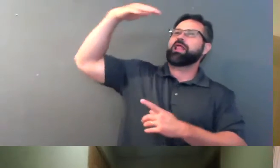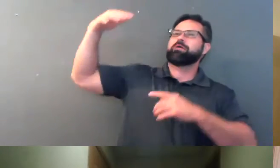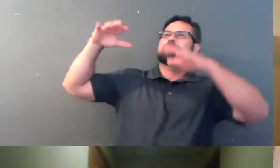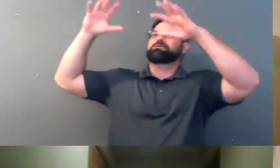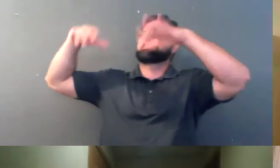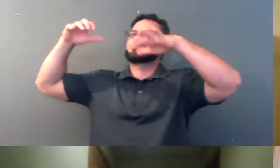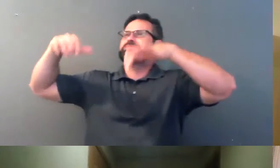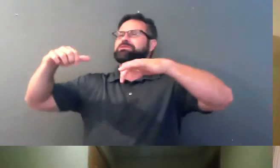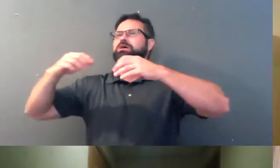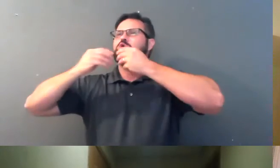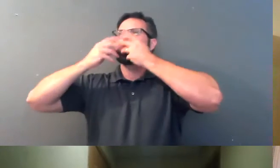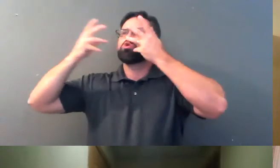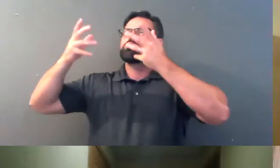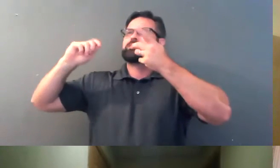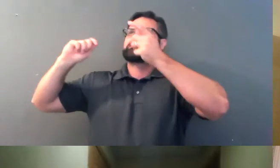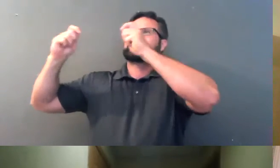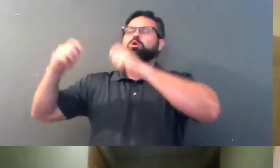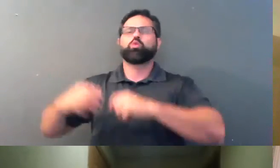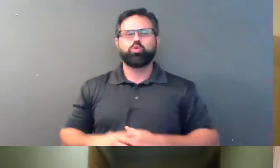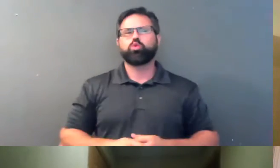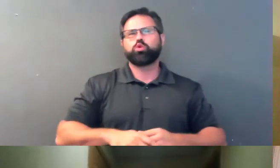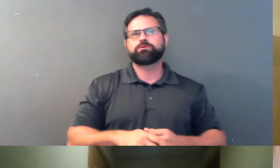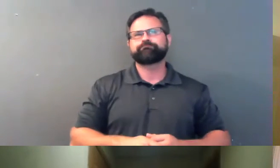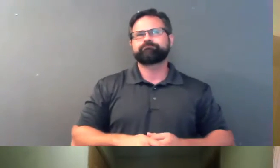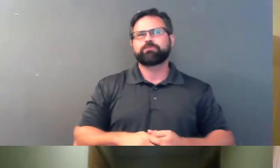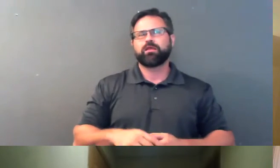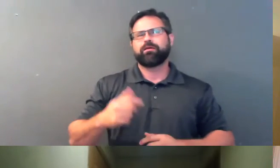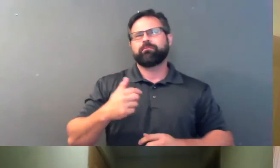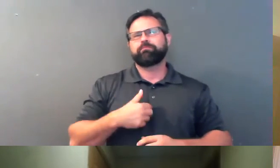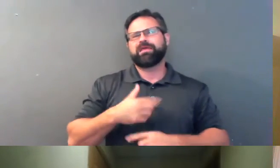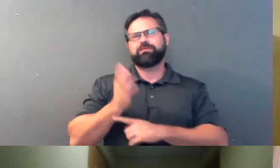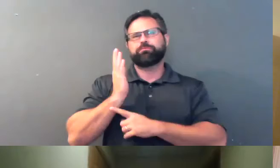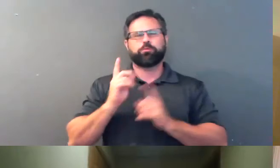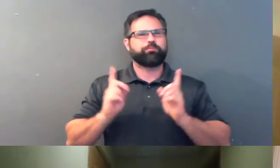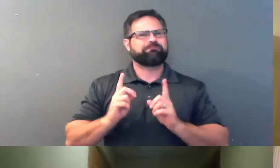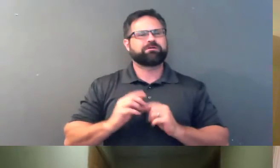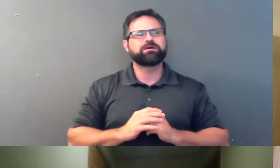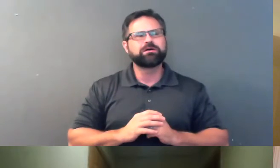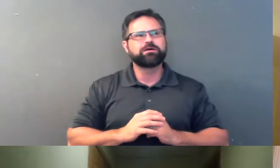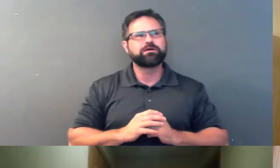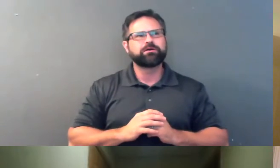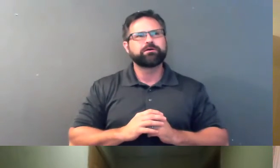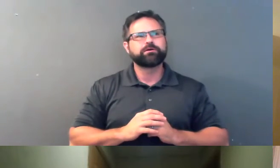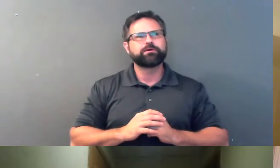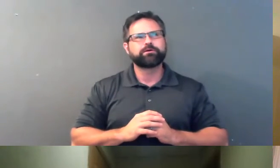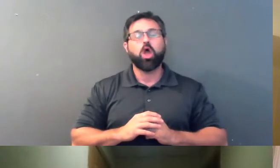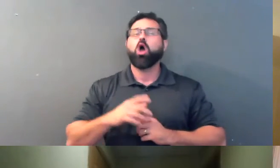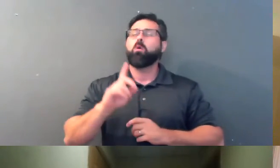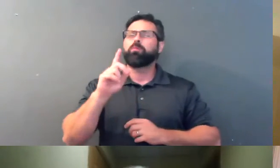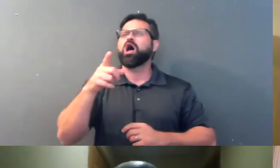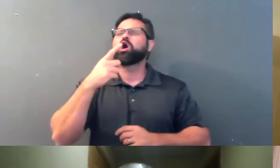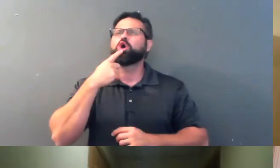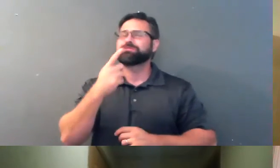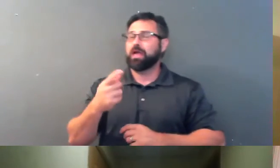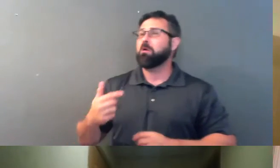is a narrow one. I certainly don't see it as internalizing the inevitability of